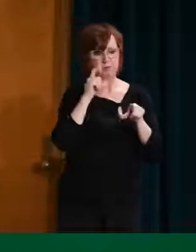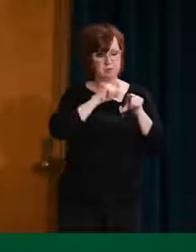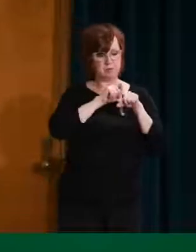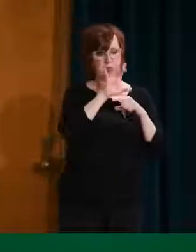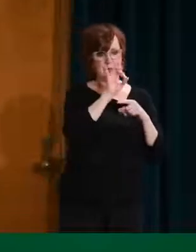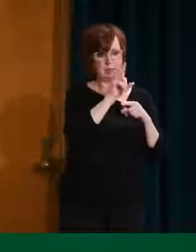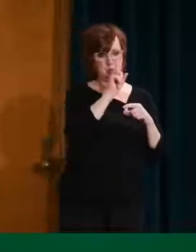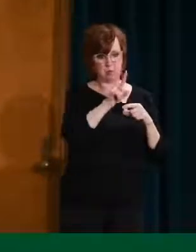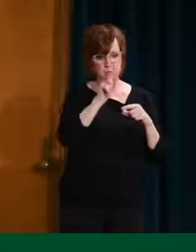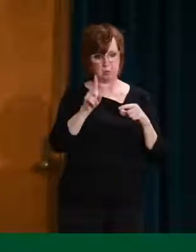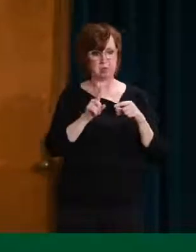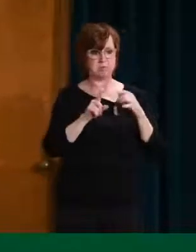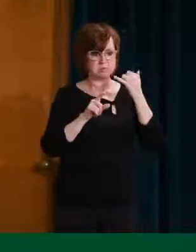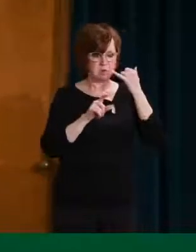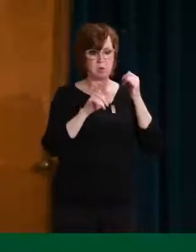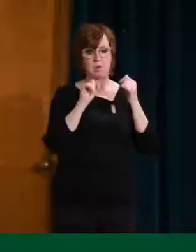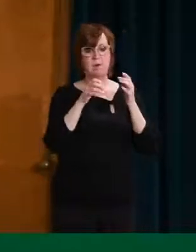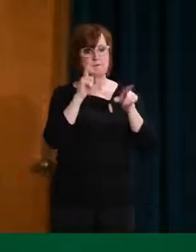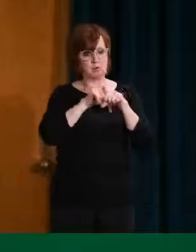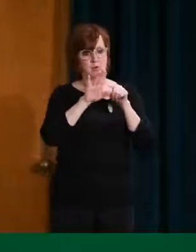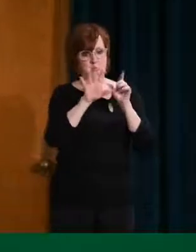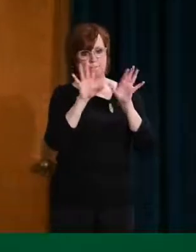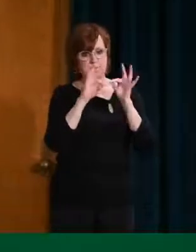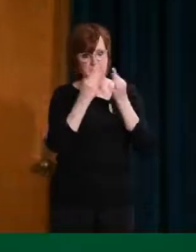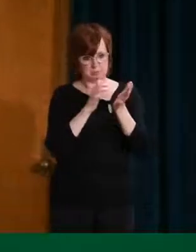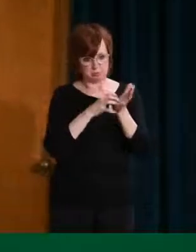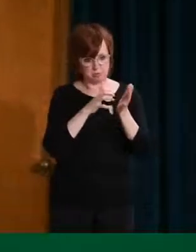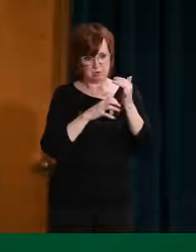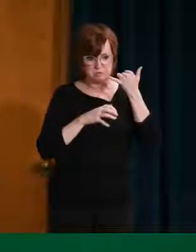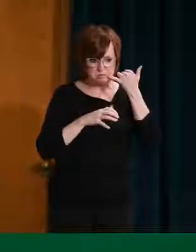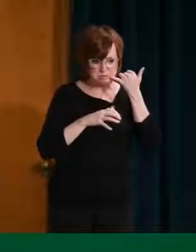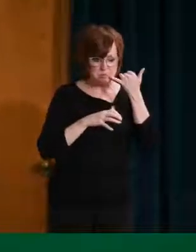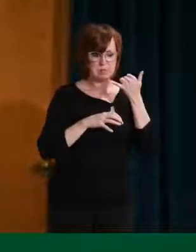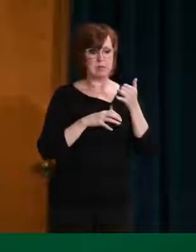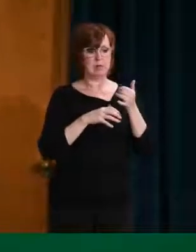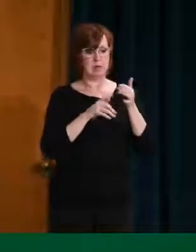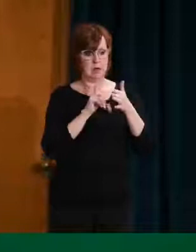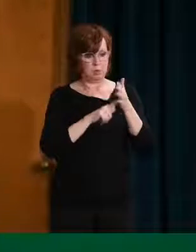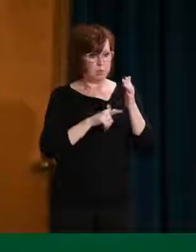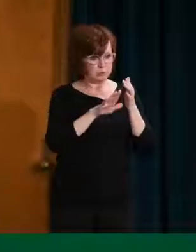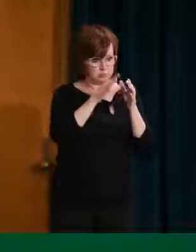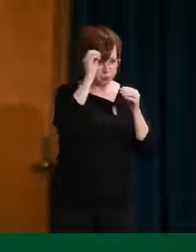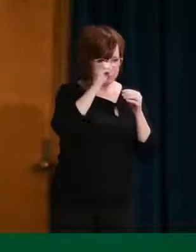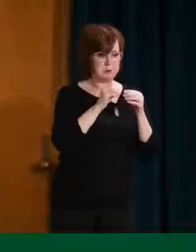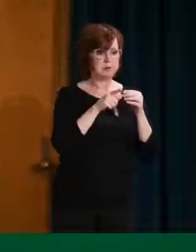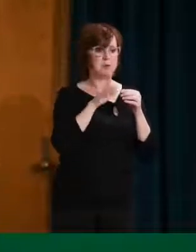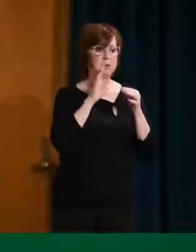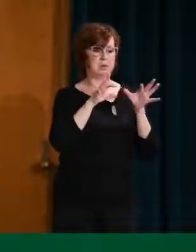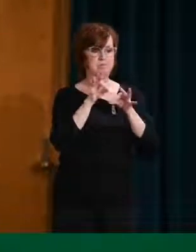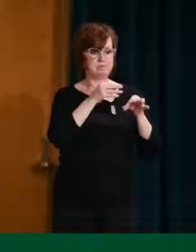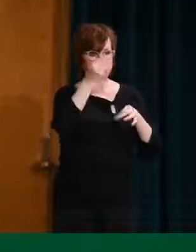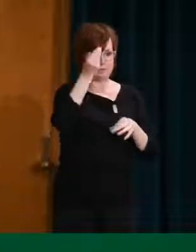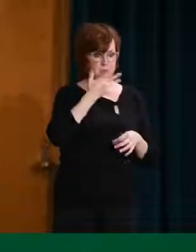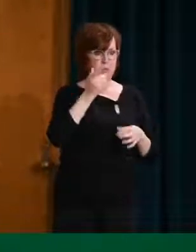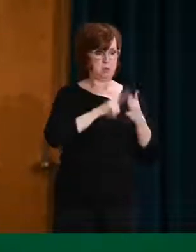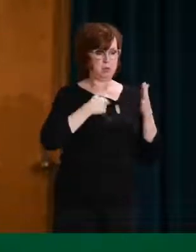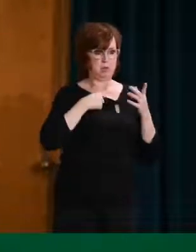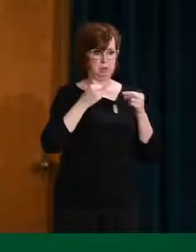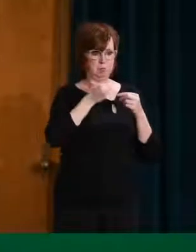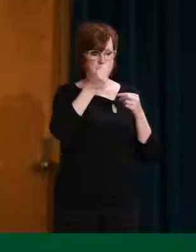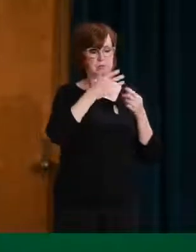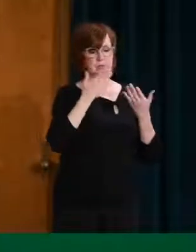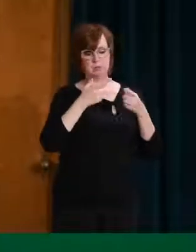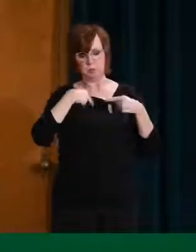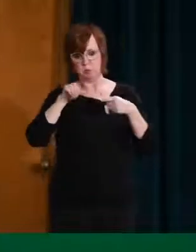this could be COVID-19 and you should be tested, then following instructions in terms of going to an assessment center to get tested. All